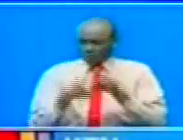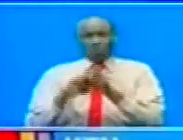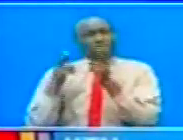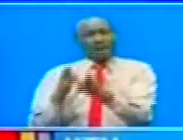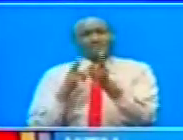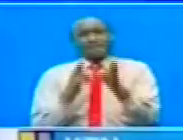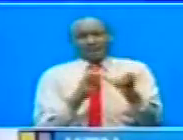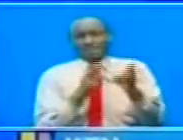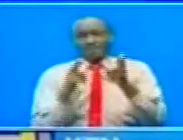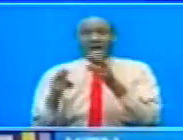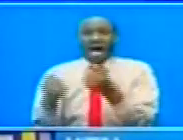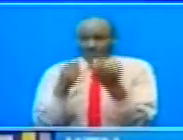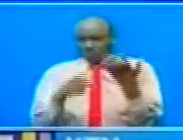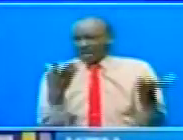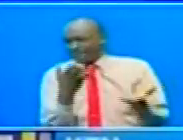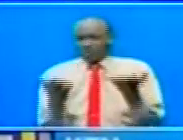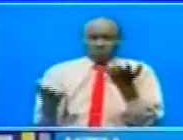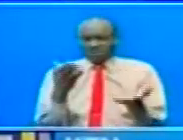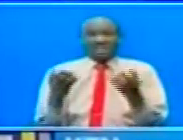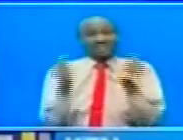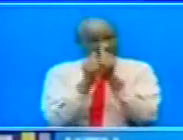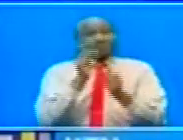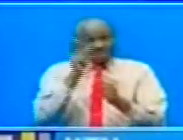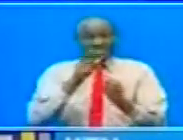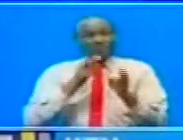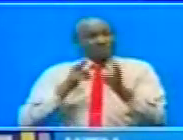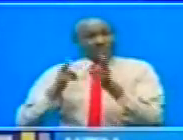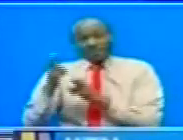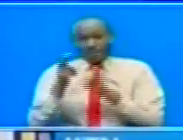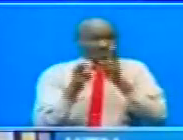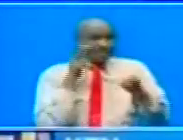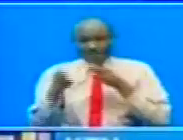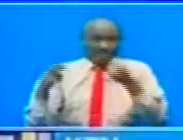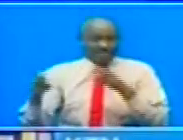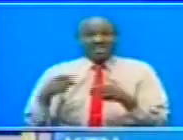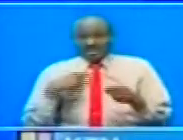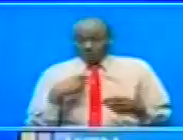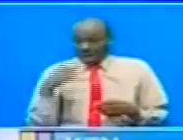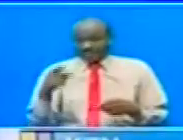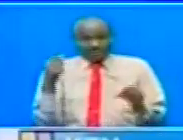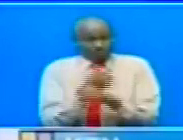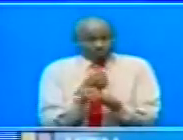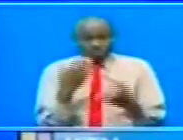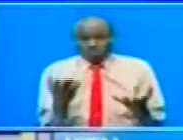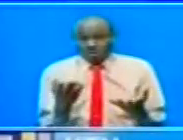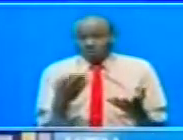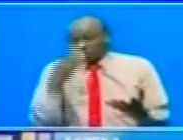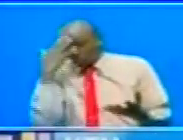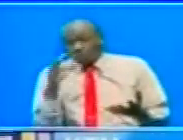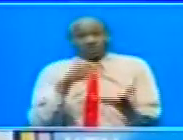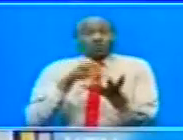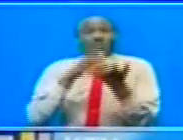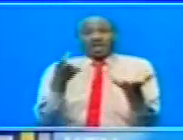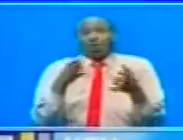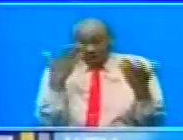which lasted for about 10 minutes. And we were unable to access the situation because